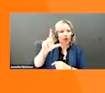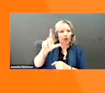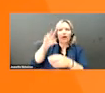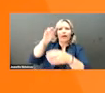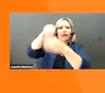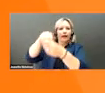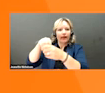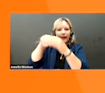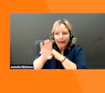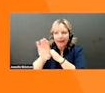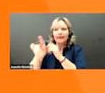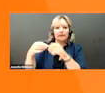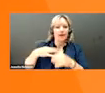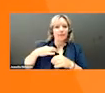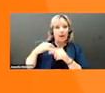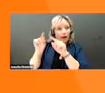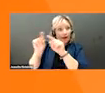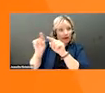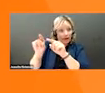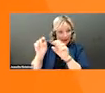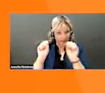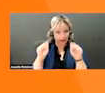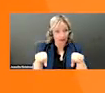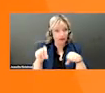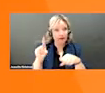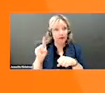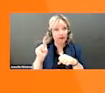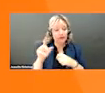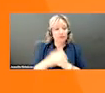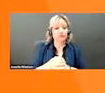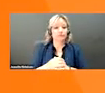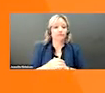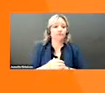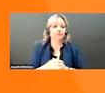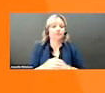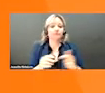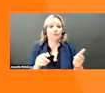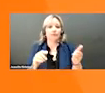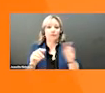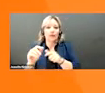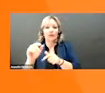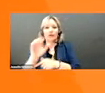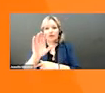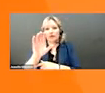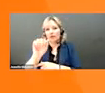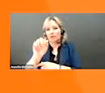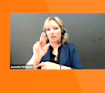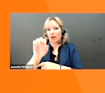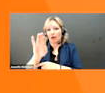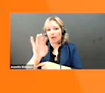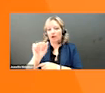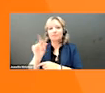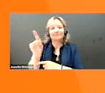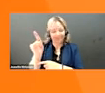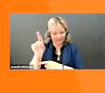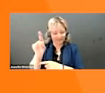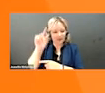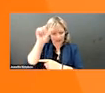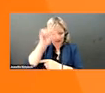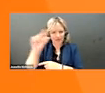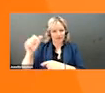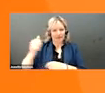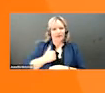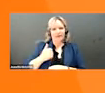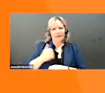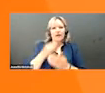Yes, so a couple of the federal government bidding sites are Buy and Sell Canada, and I believe